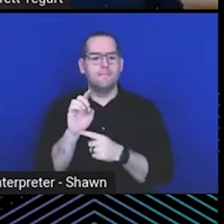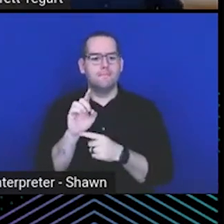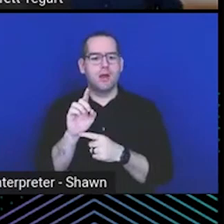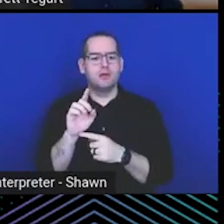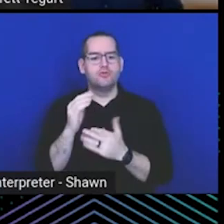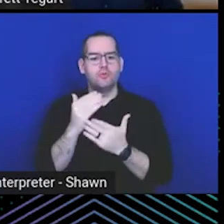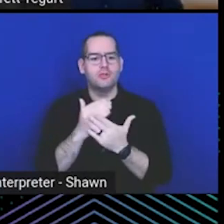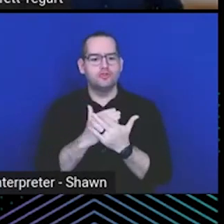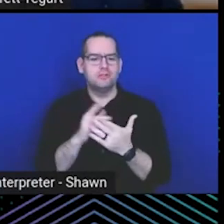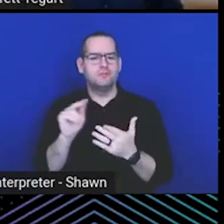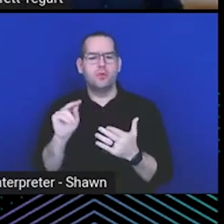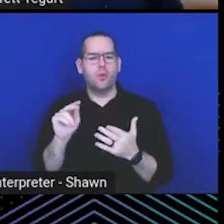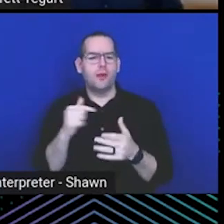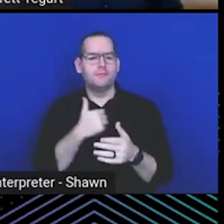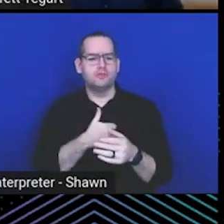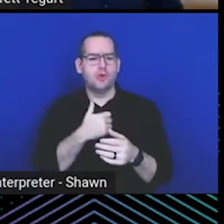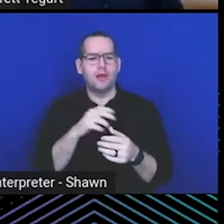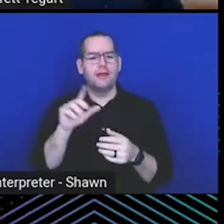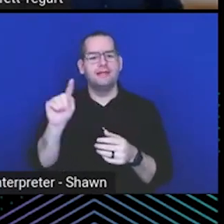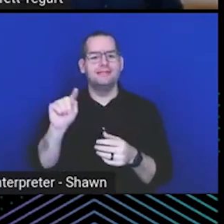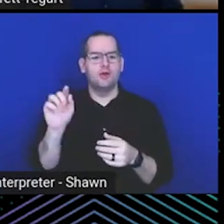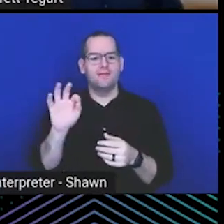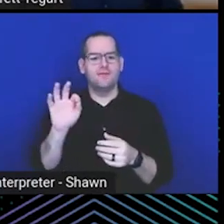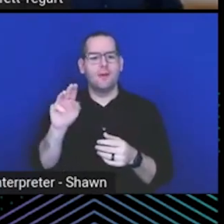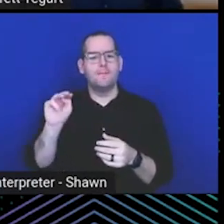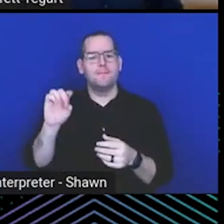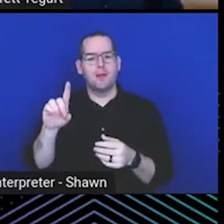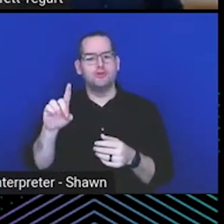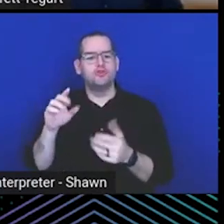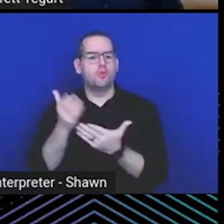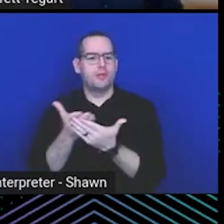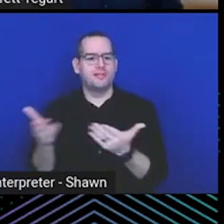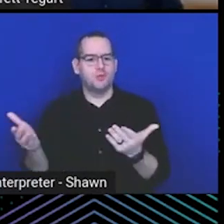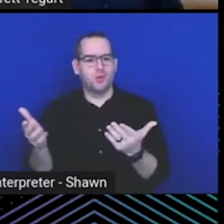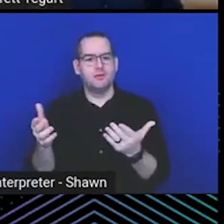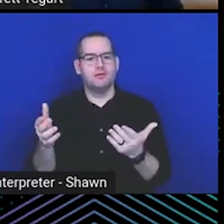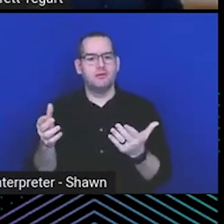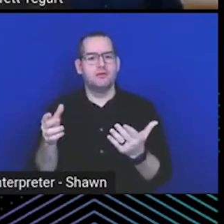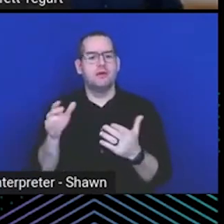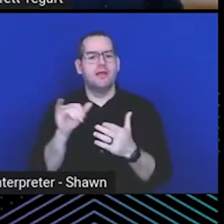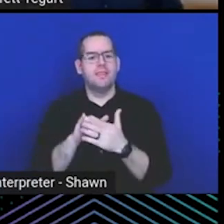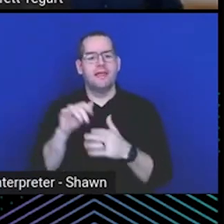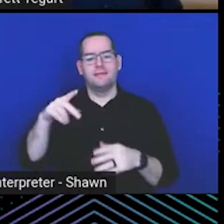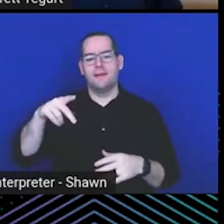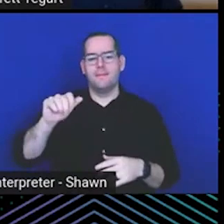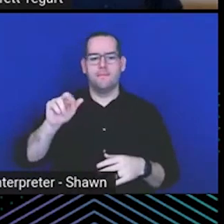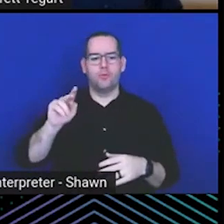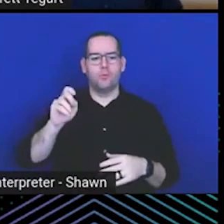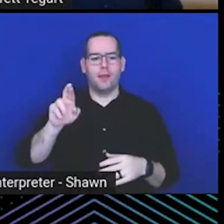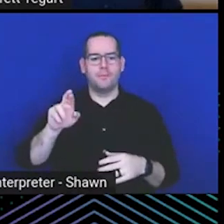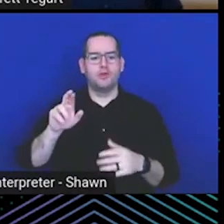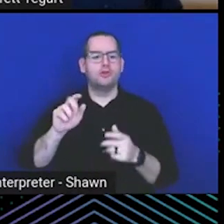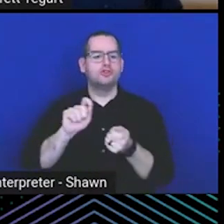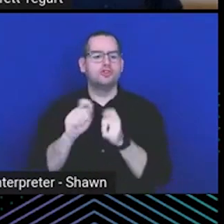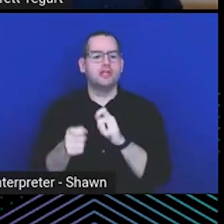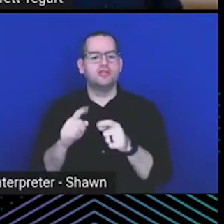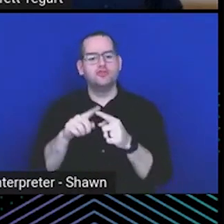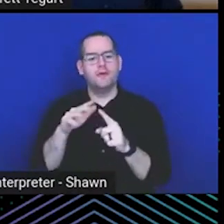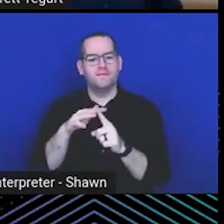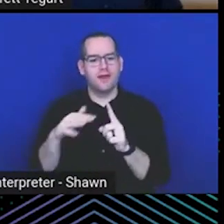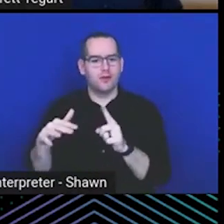built-in Terraform module resource, that's a parameter change. It results in a change to the